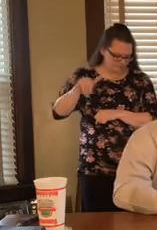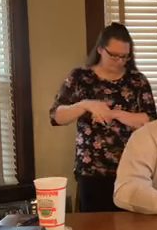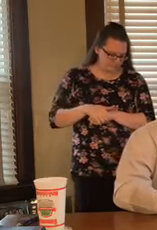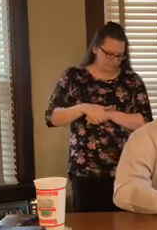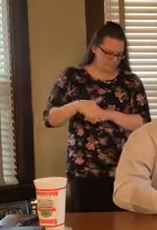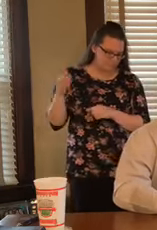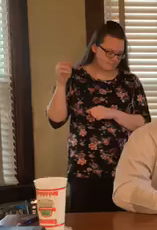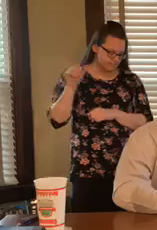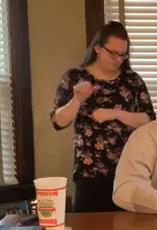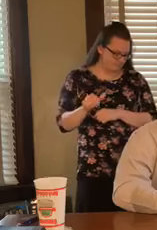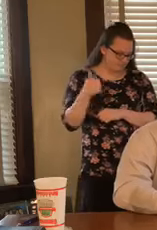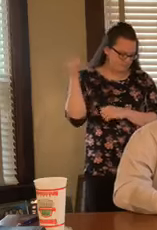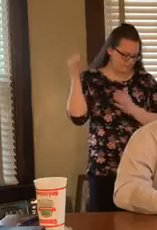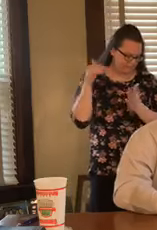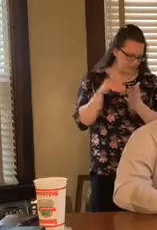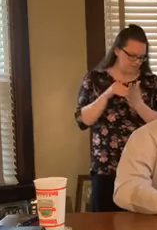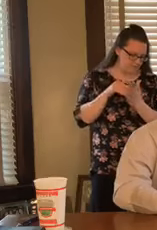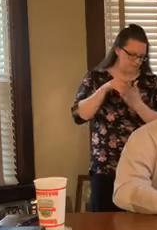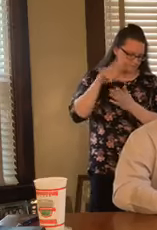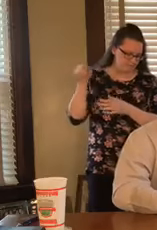10,000 years and then